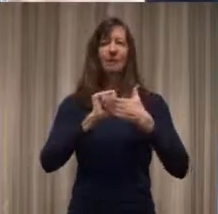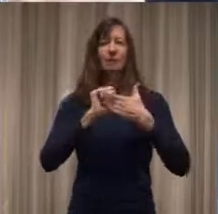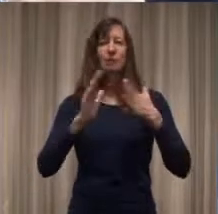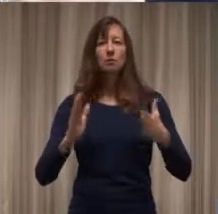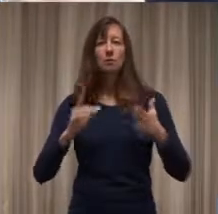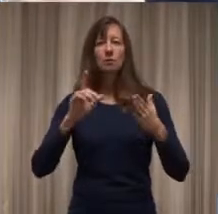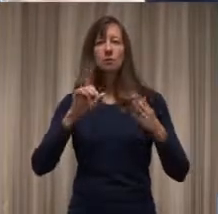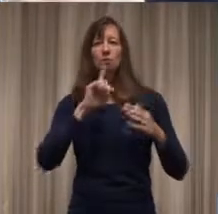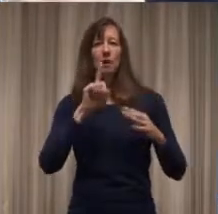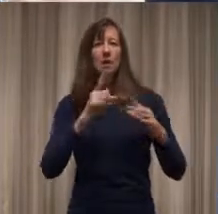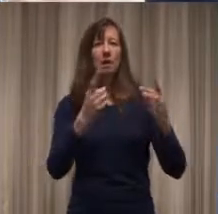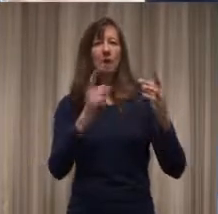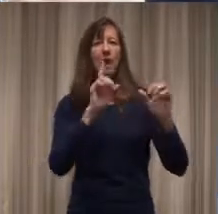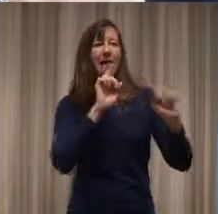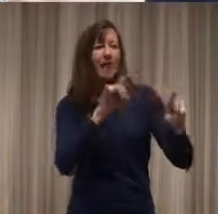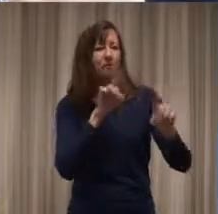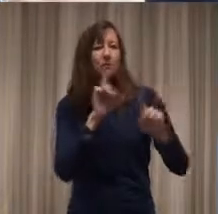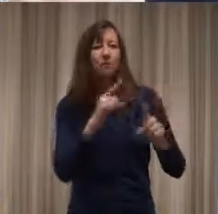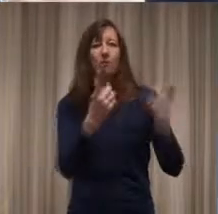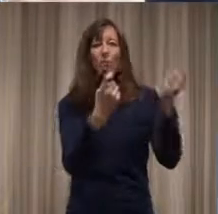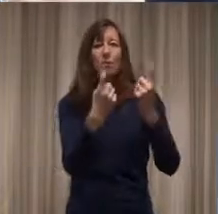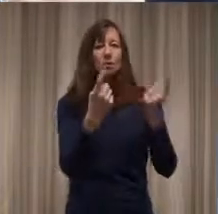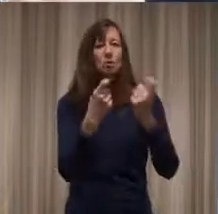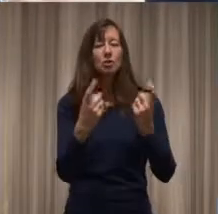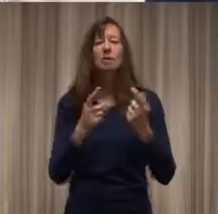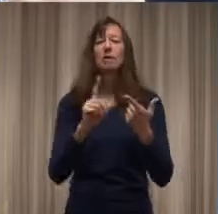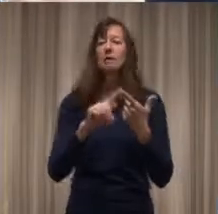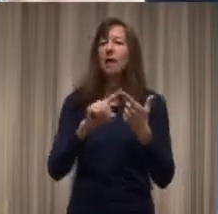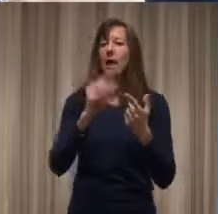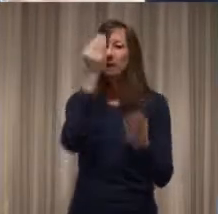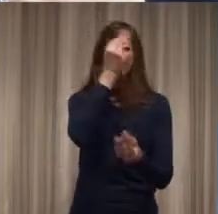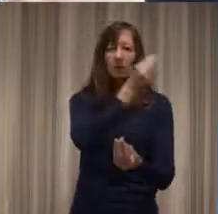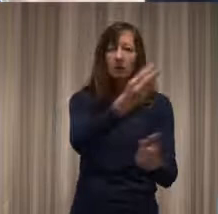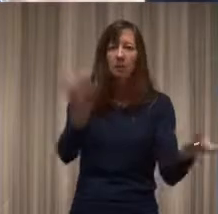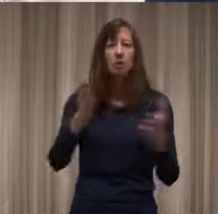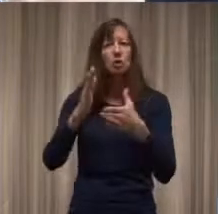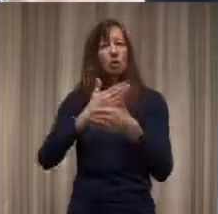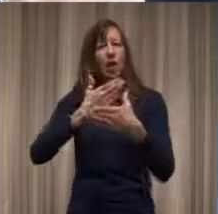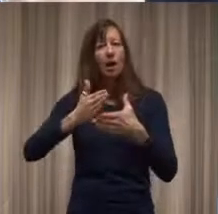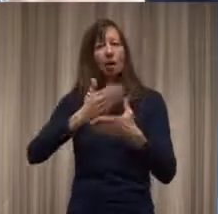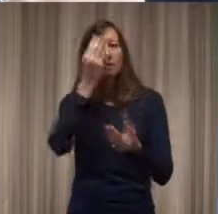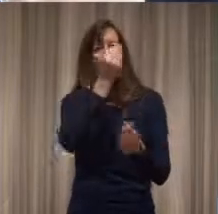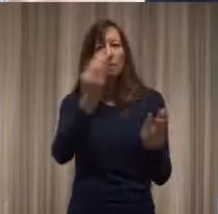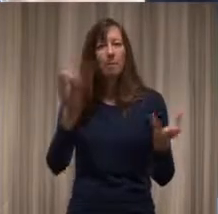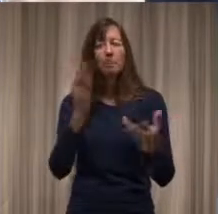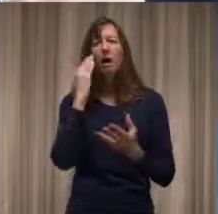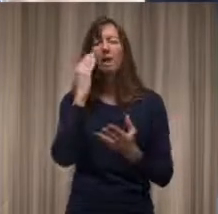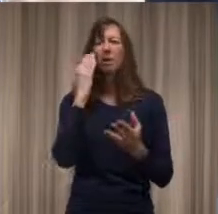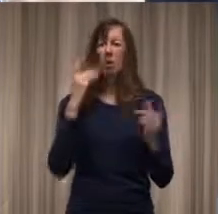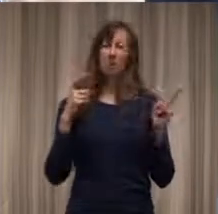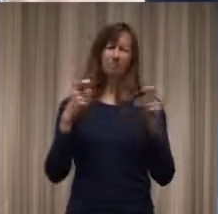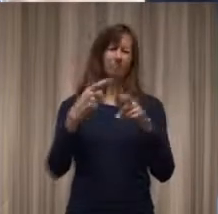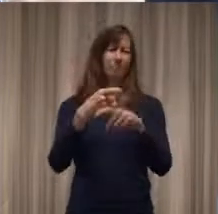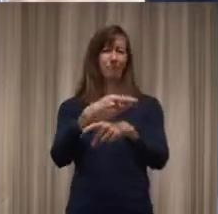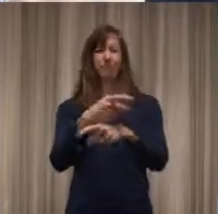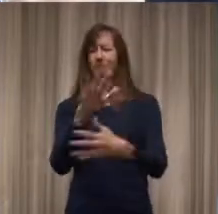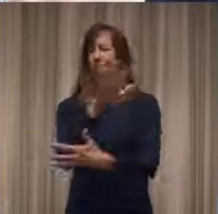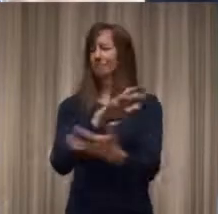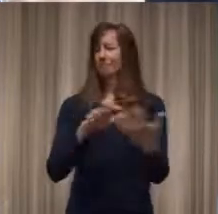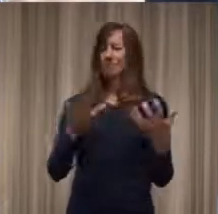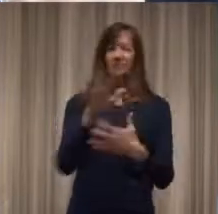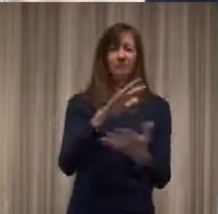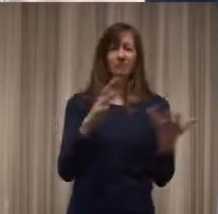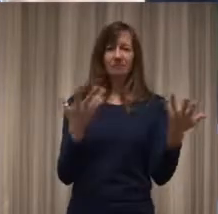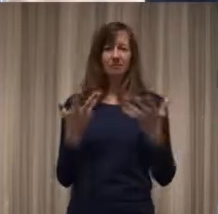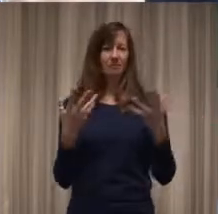get out this information, which I know is complex and rapidly changing, about the logistics and the eligibility and so